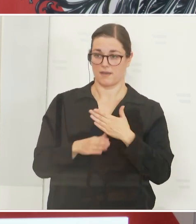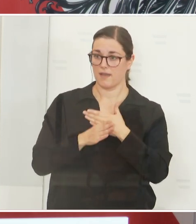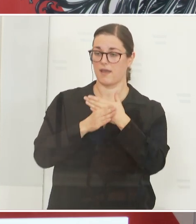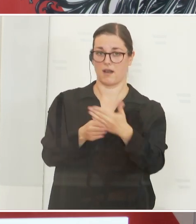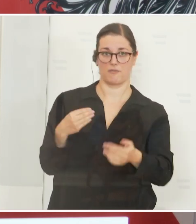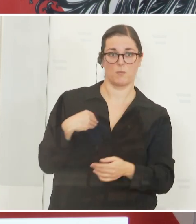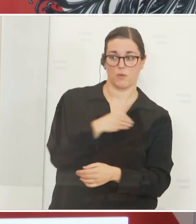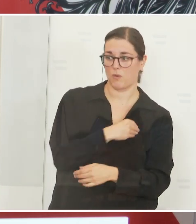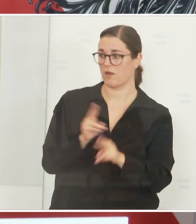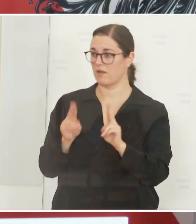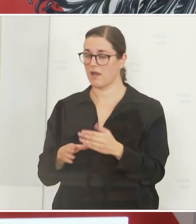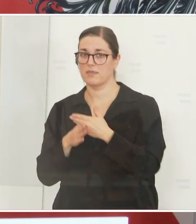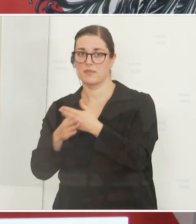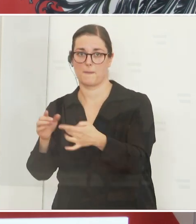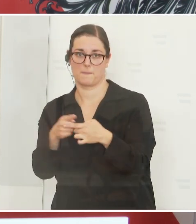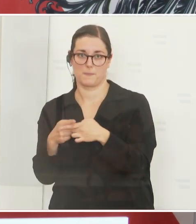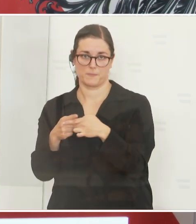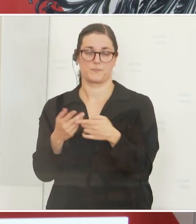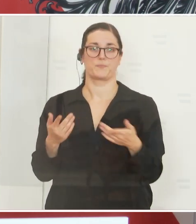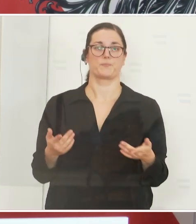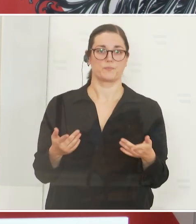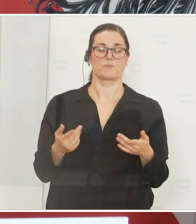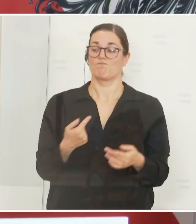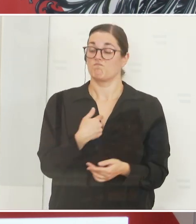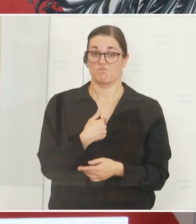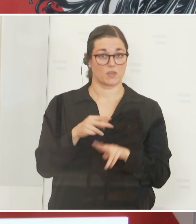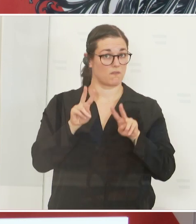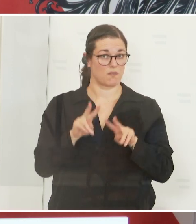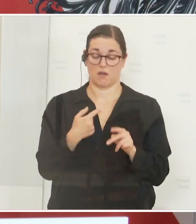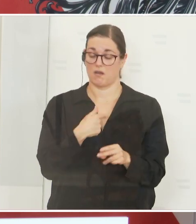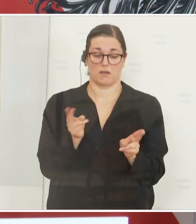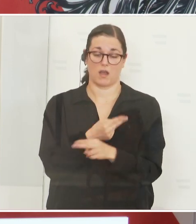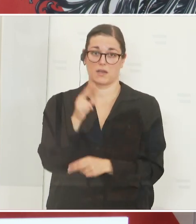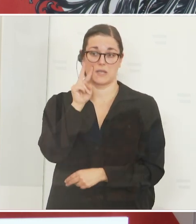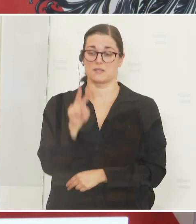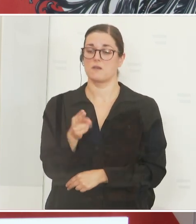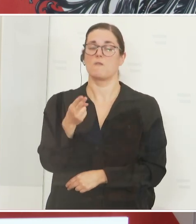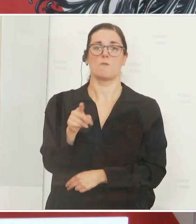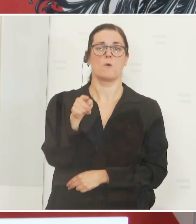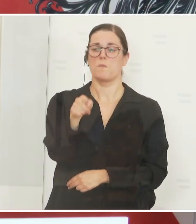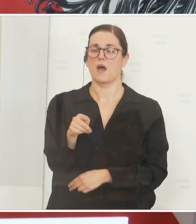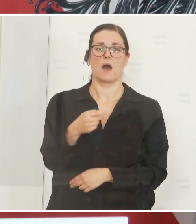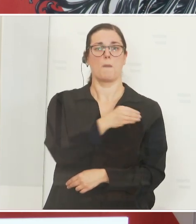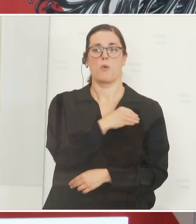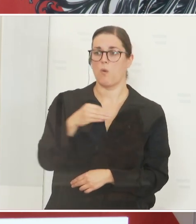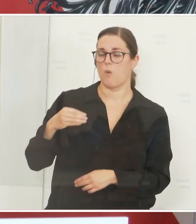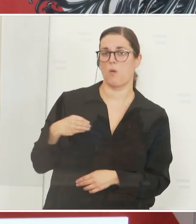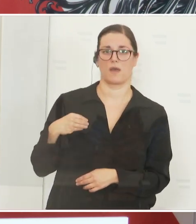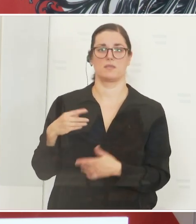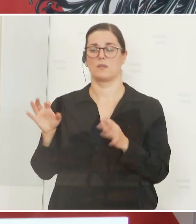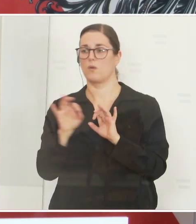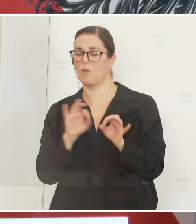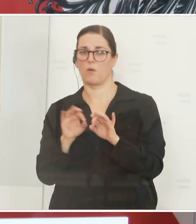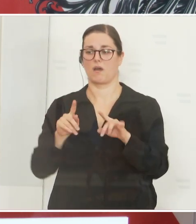countries affected. For instance, for my part, I don't see at all why the Polish or the Latvian or the Lithuanian taxpayers have